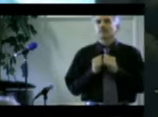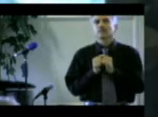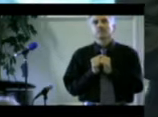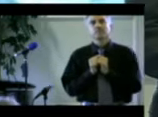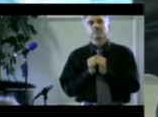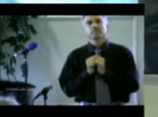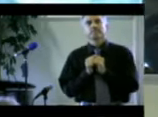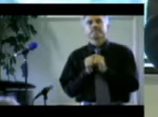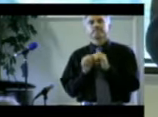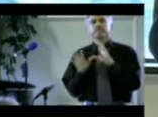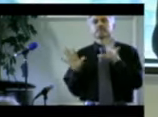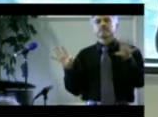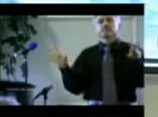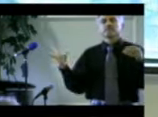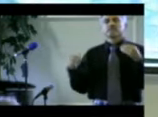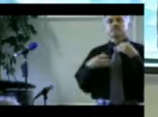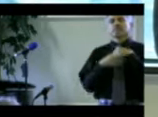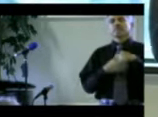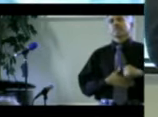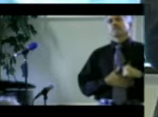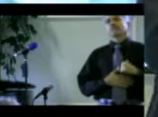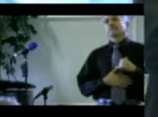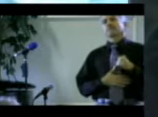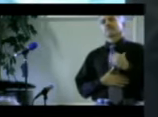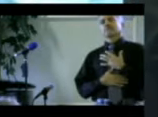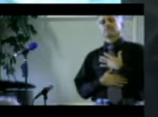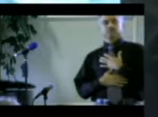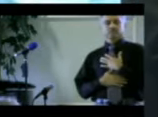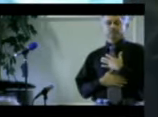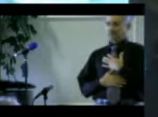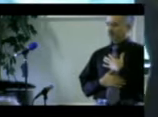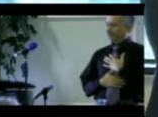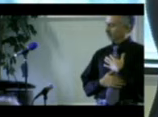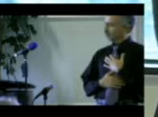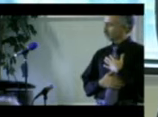ourselves. This is what he was doing.